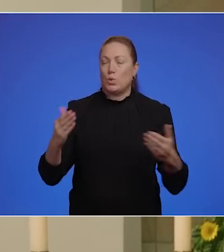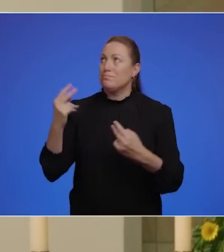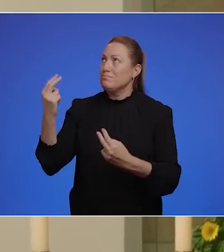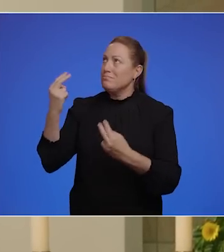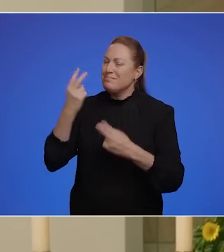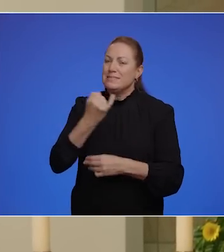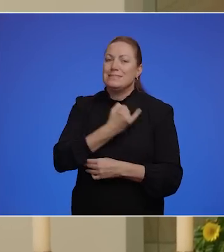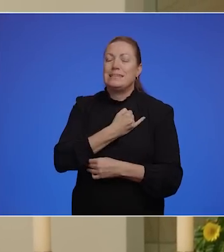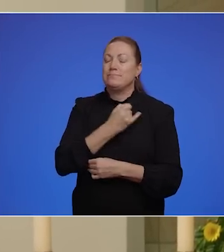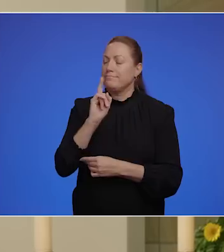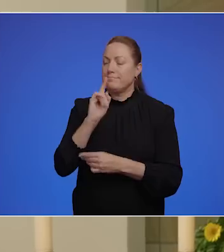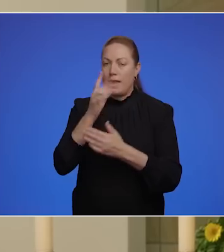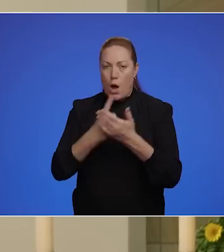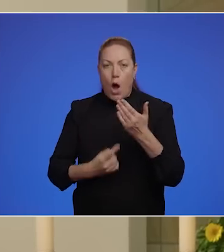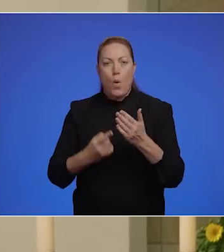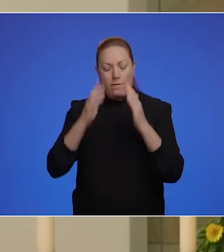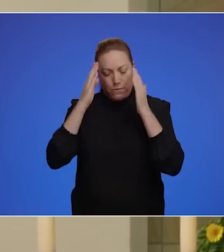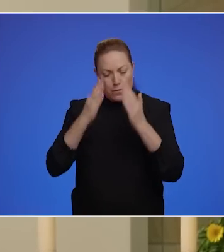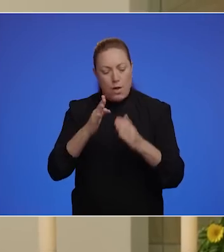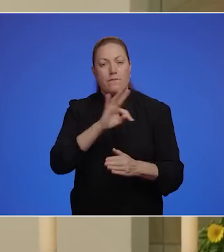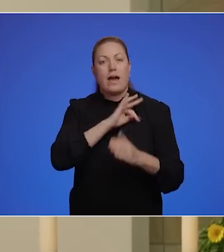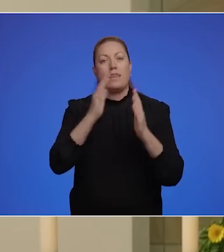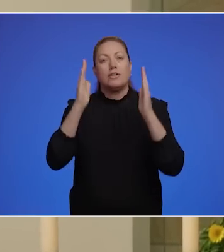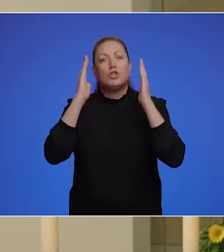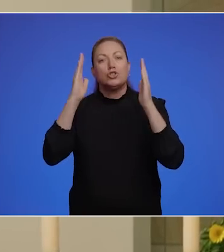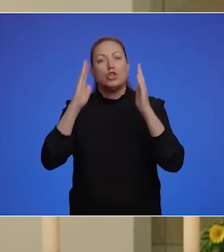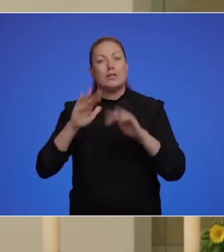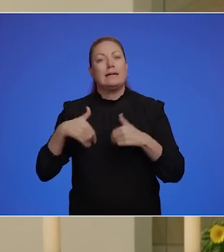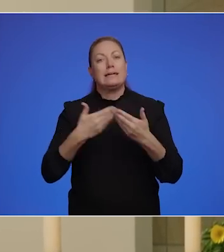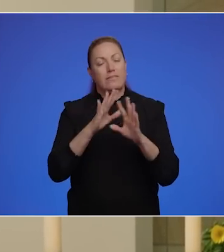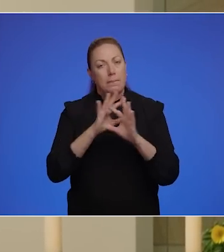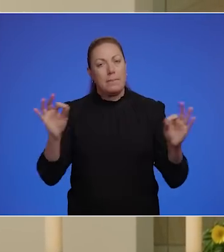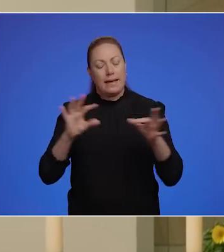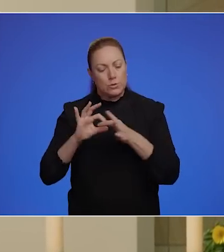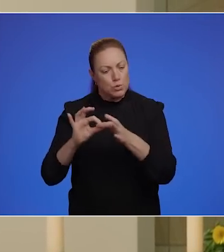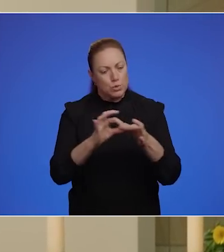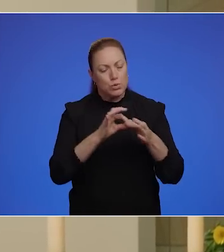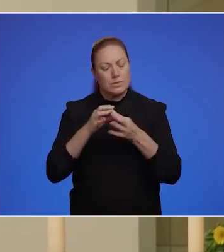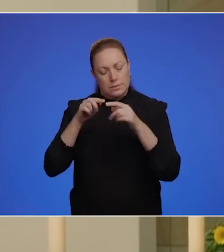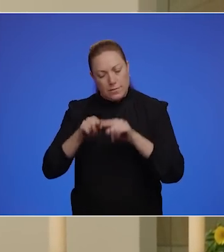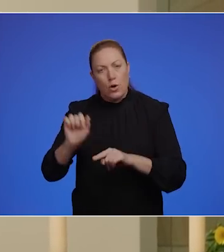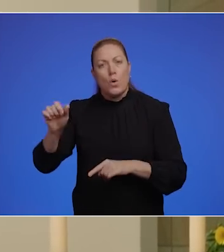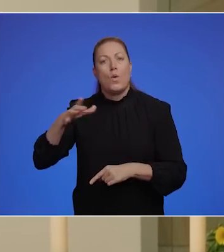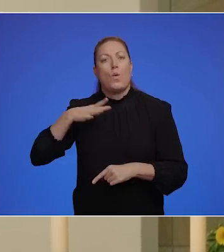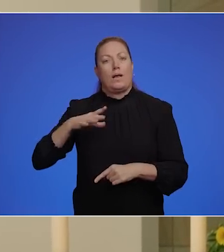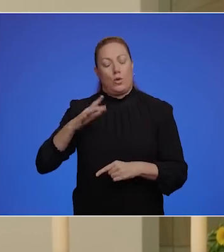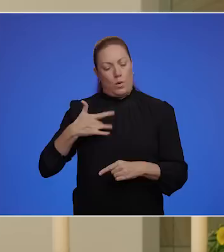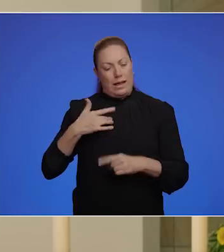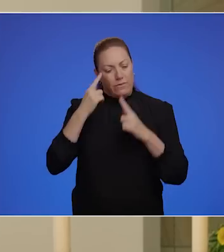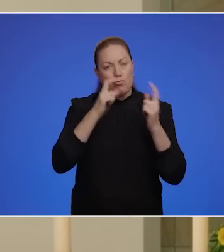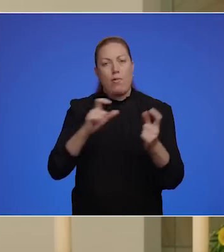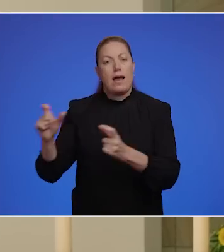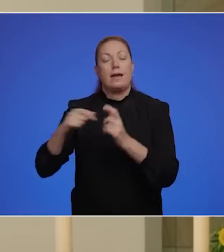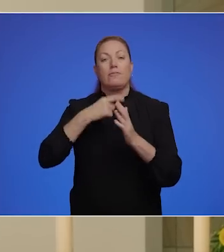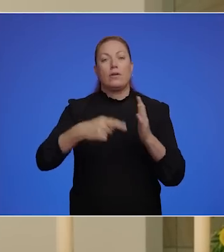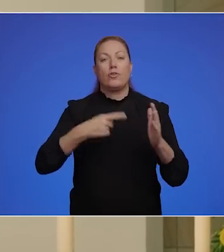our sins, but on the faith of your Church, and graciously grant her peace and unity in accordance with your will, who live and